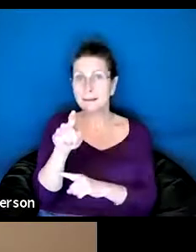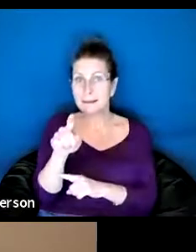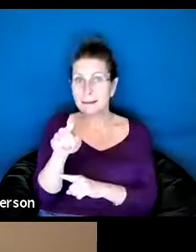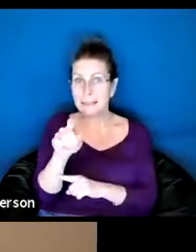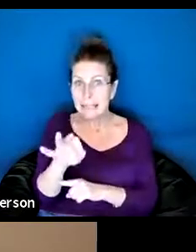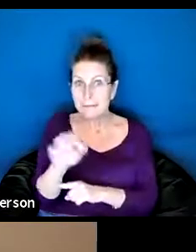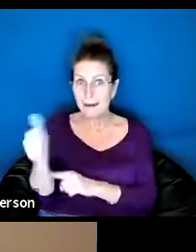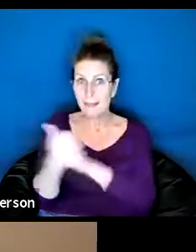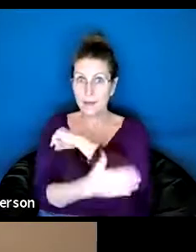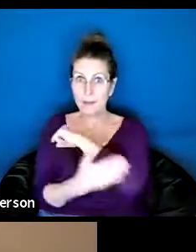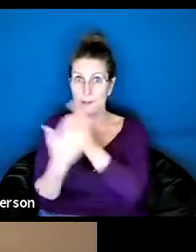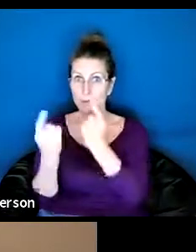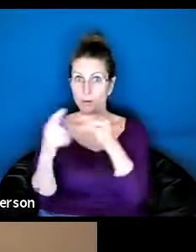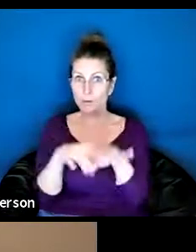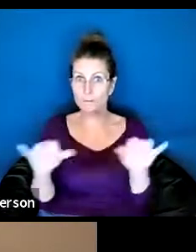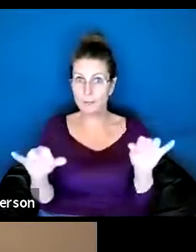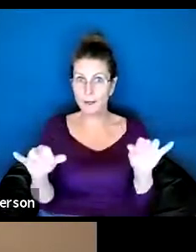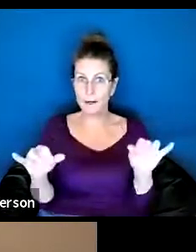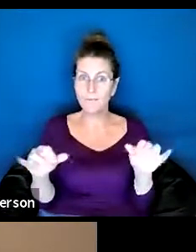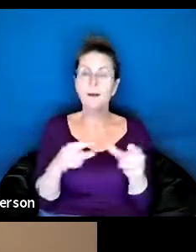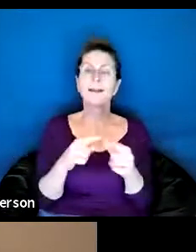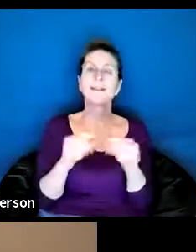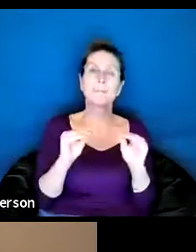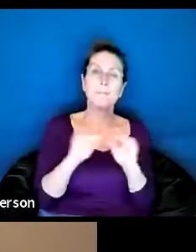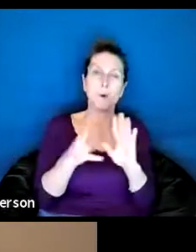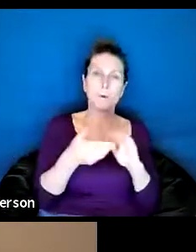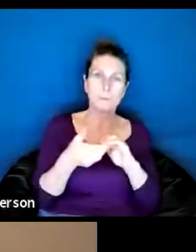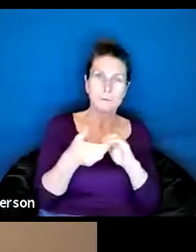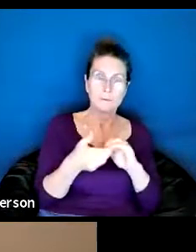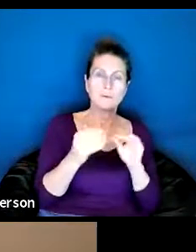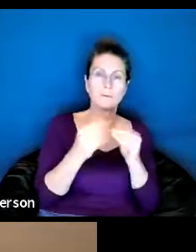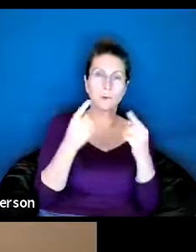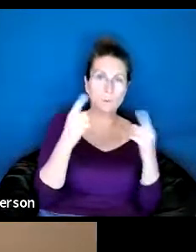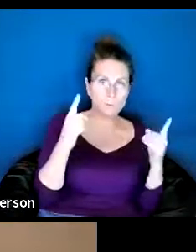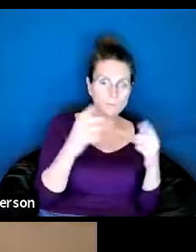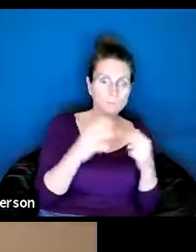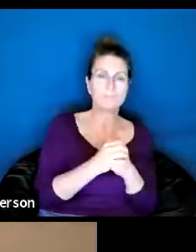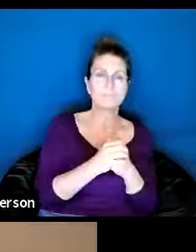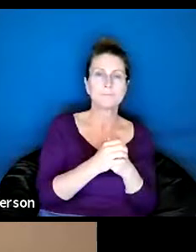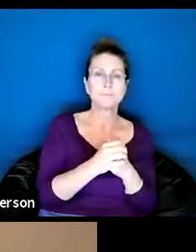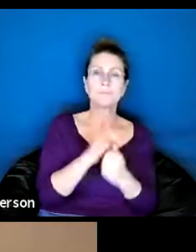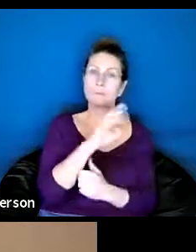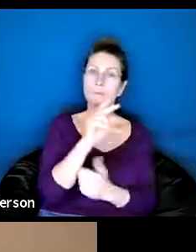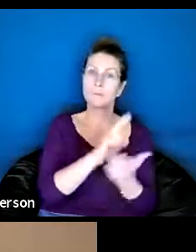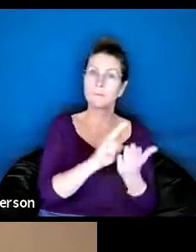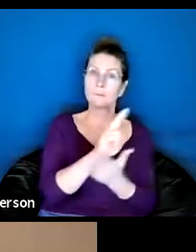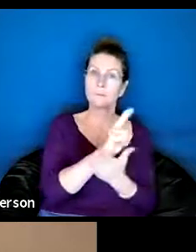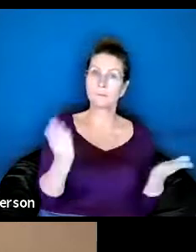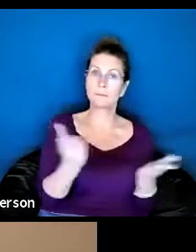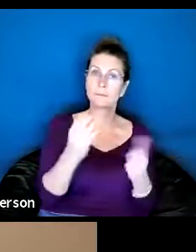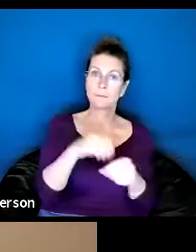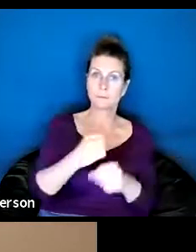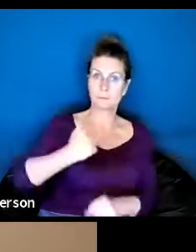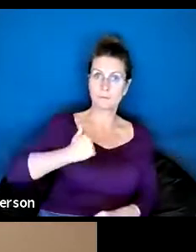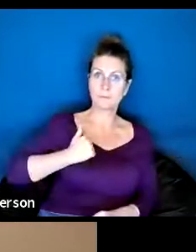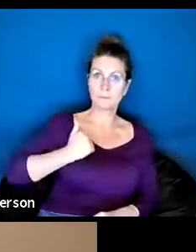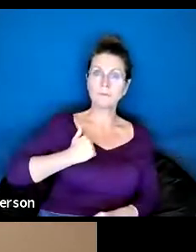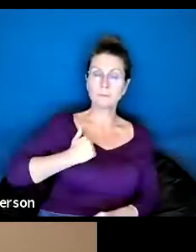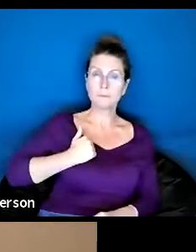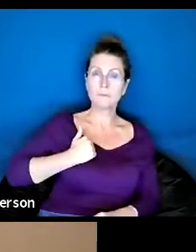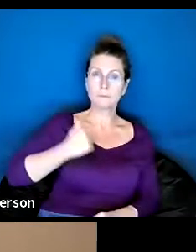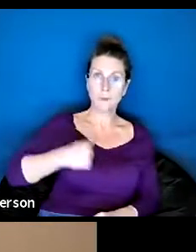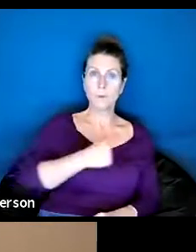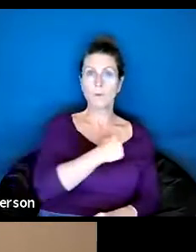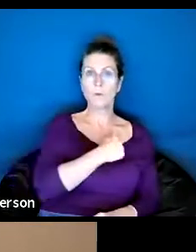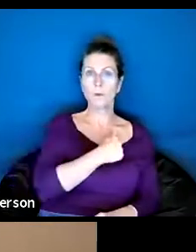example, currently, York University in Canada, we could end up spending a